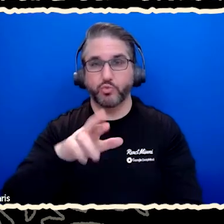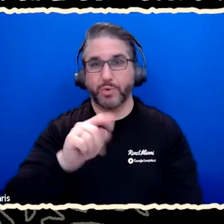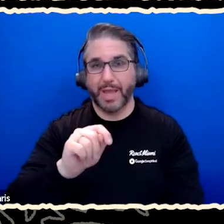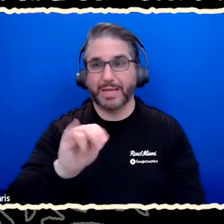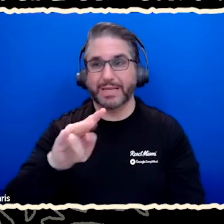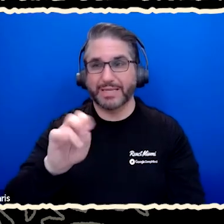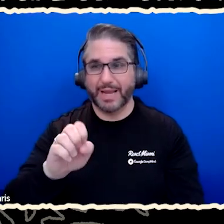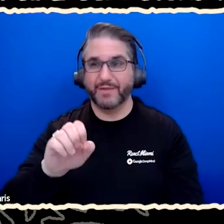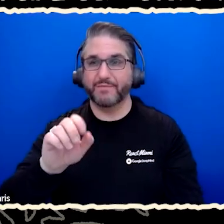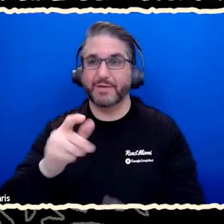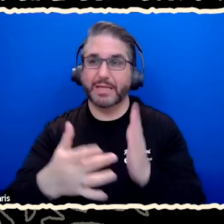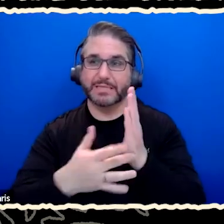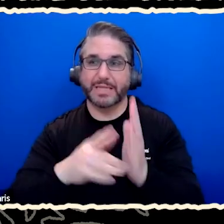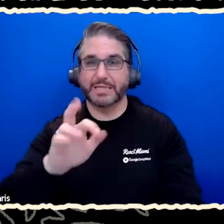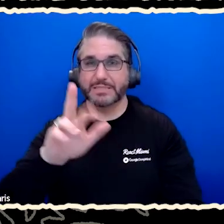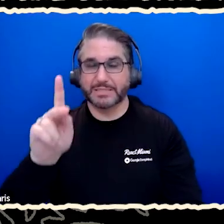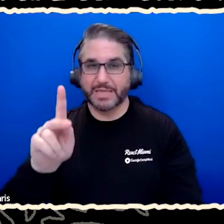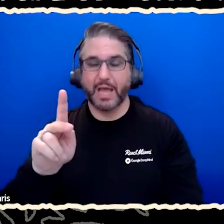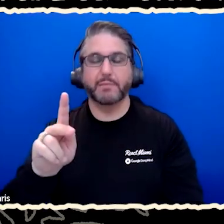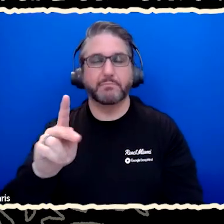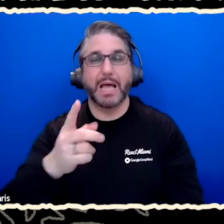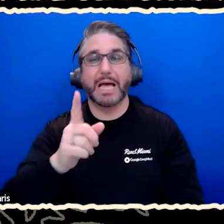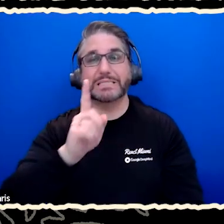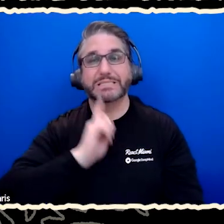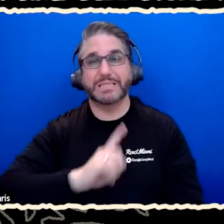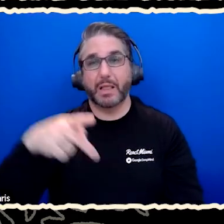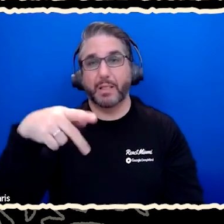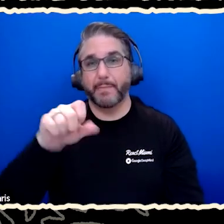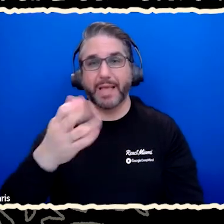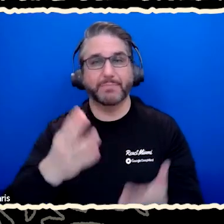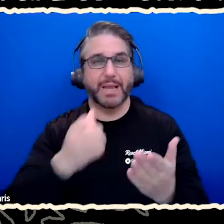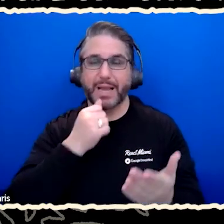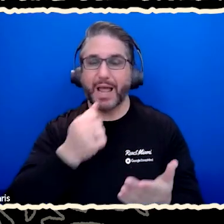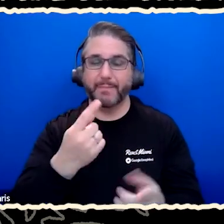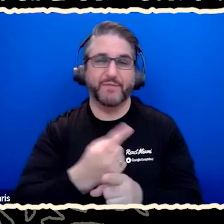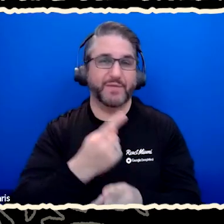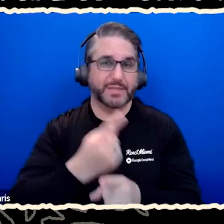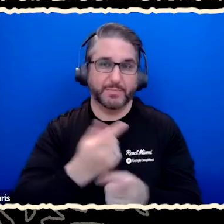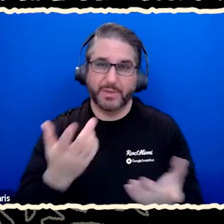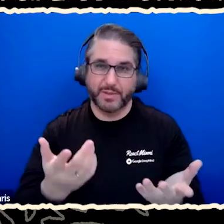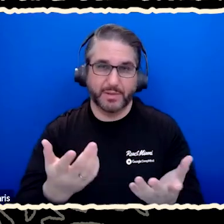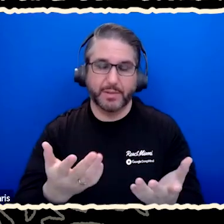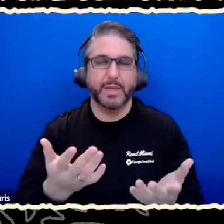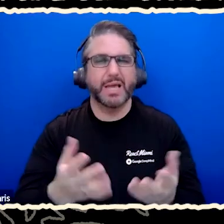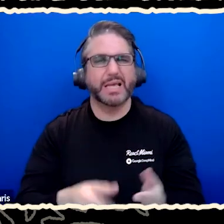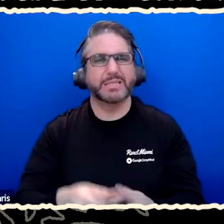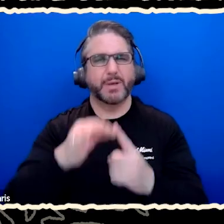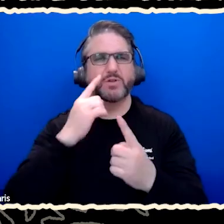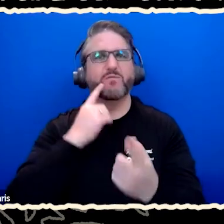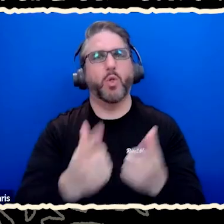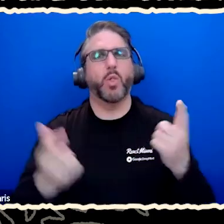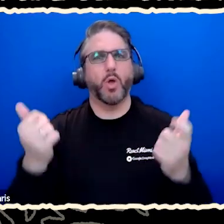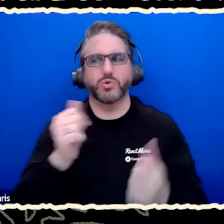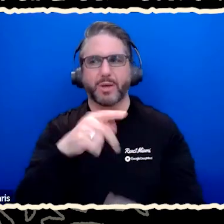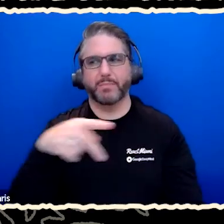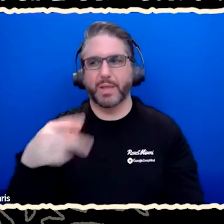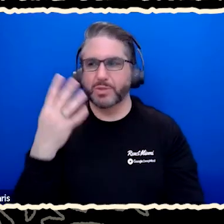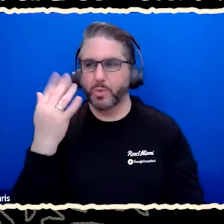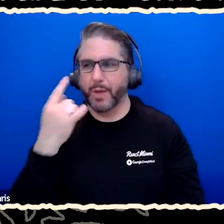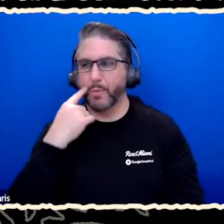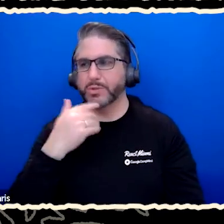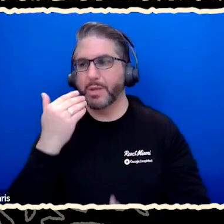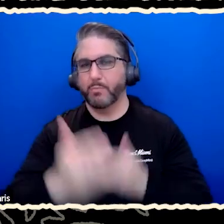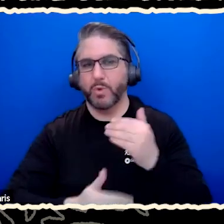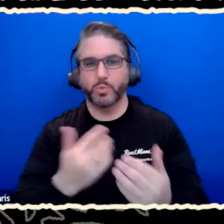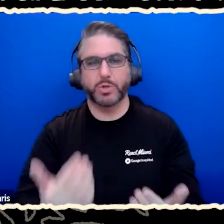stack, a single pass may not be feasible in most cases, especially for larger applications, because the process would